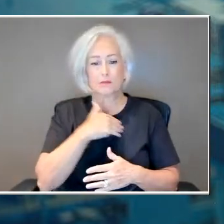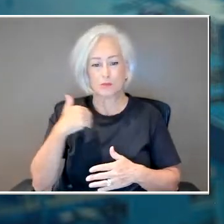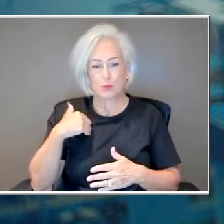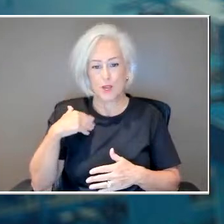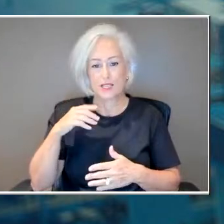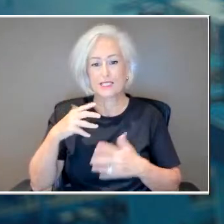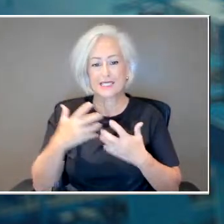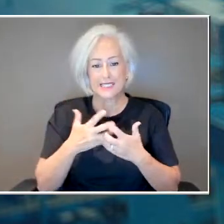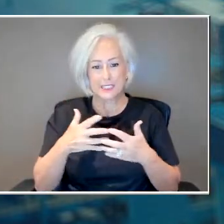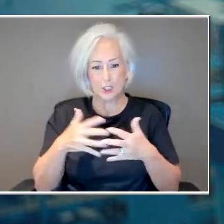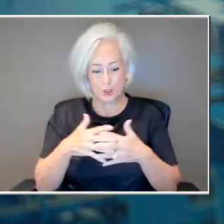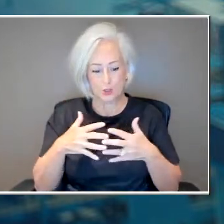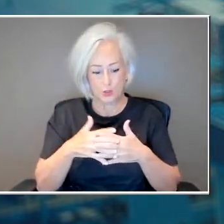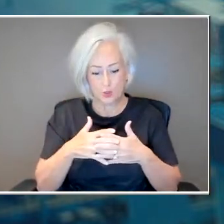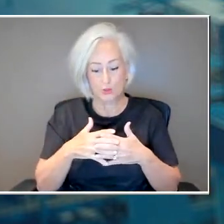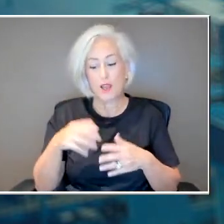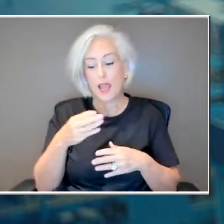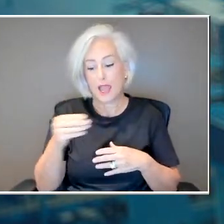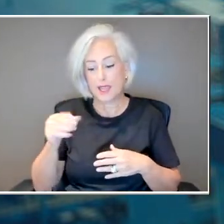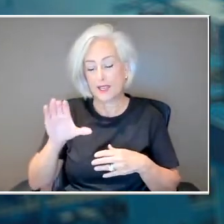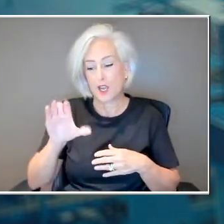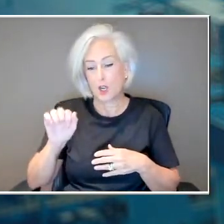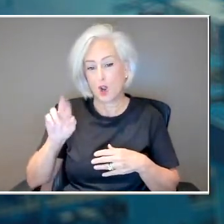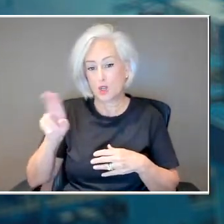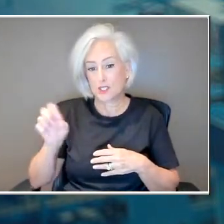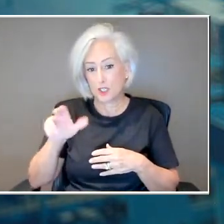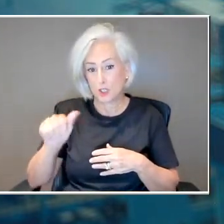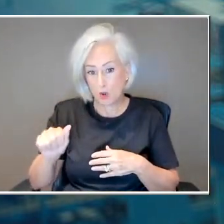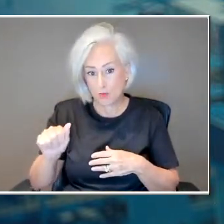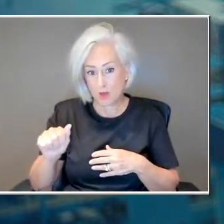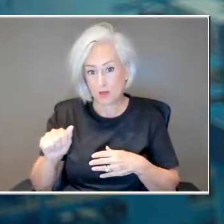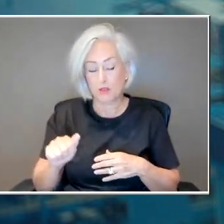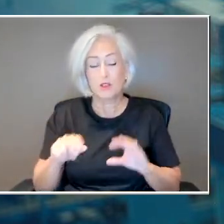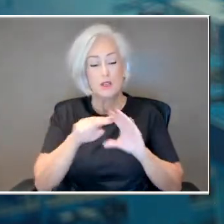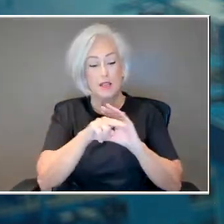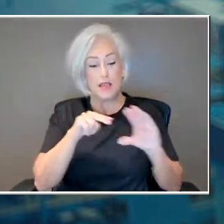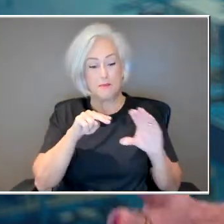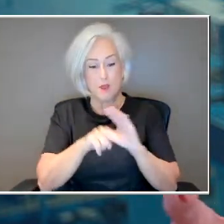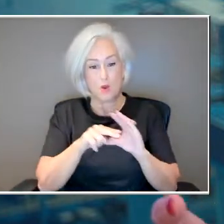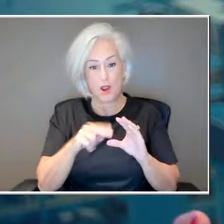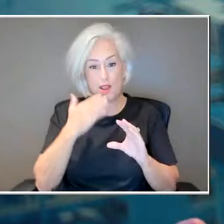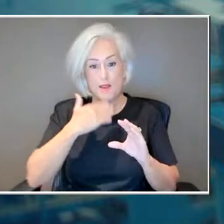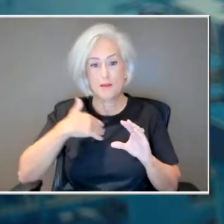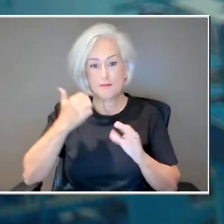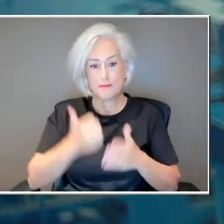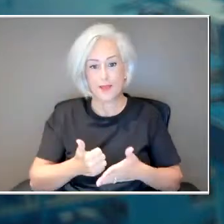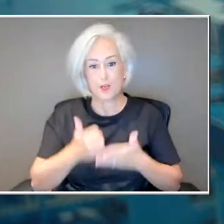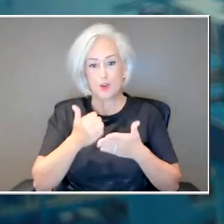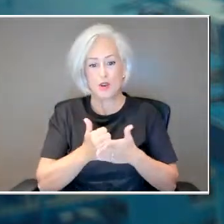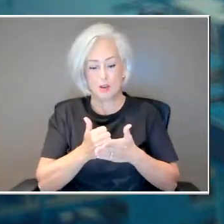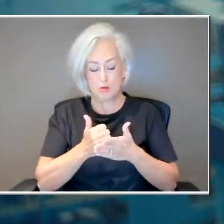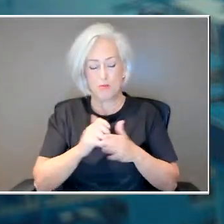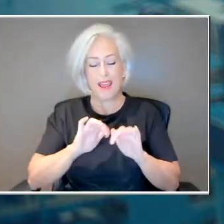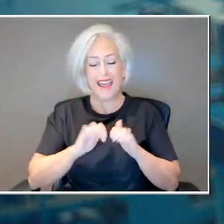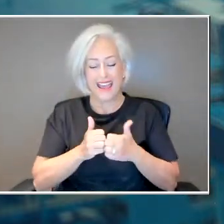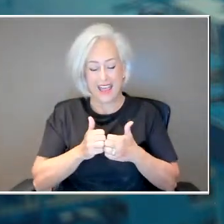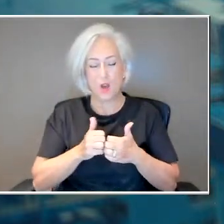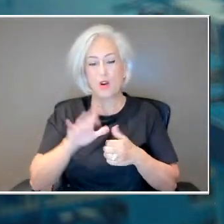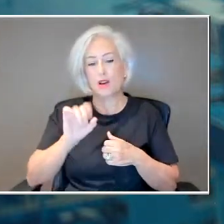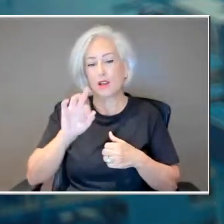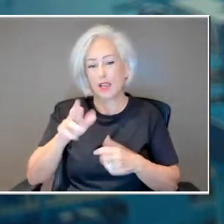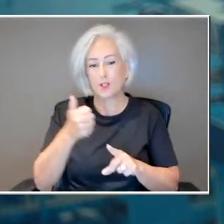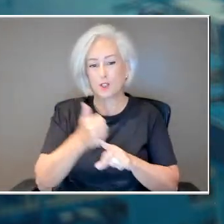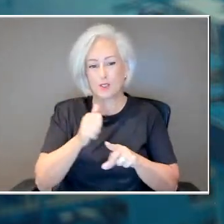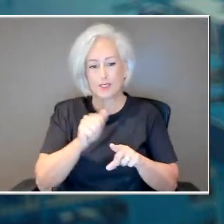that MRIs better understand and can better illustrate the full extent of the cancer in this specific type of